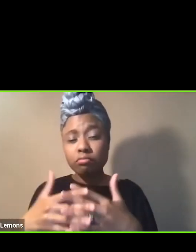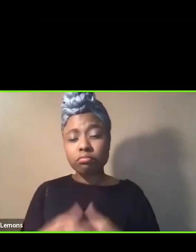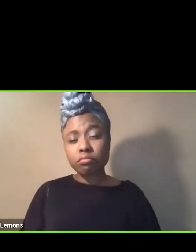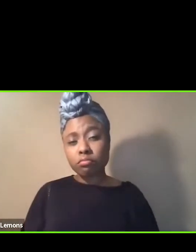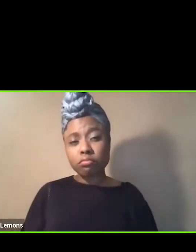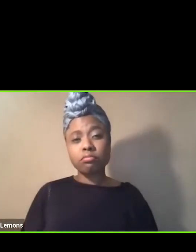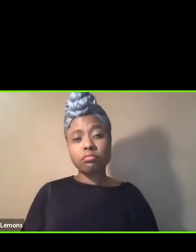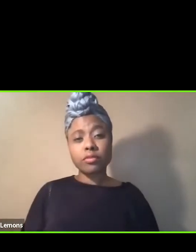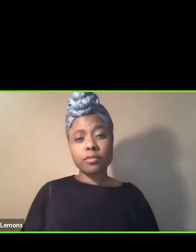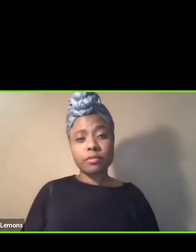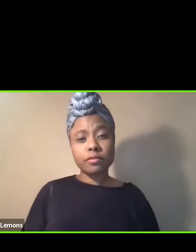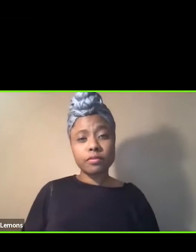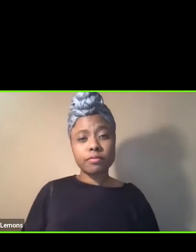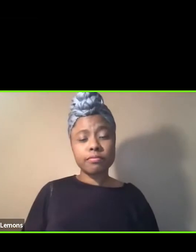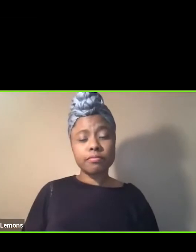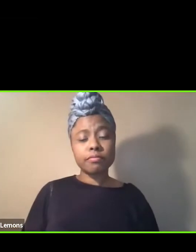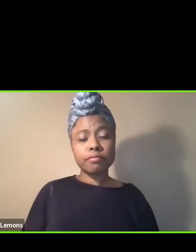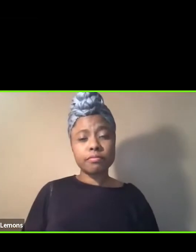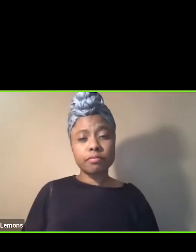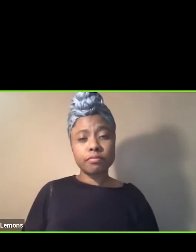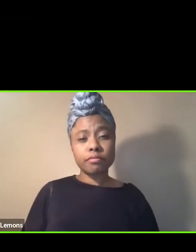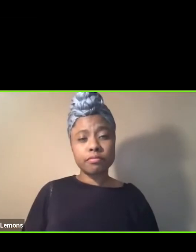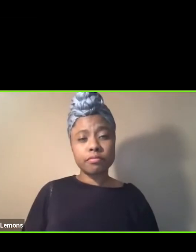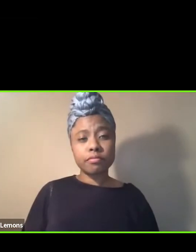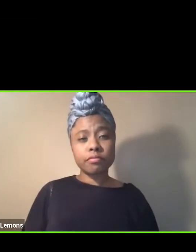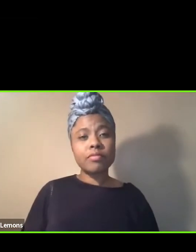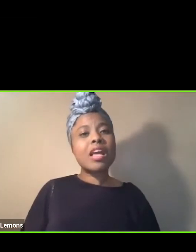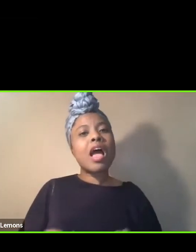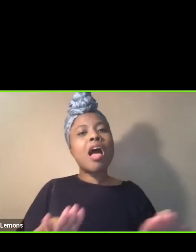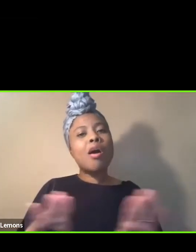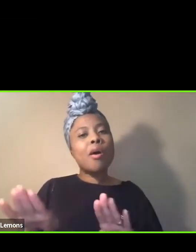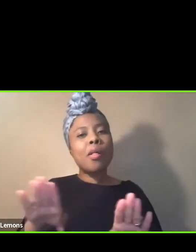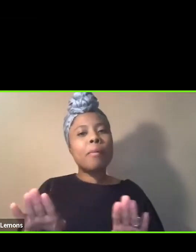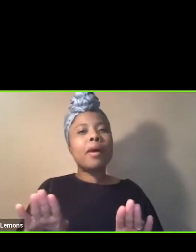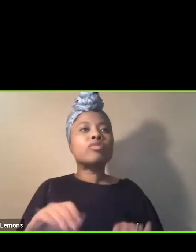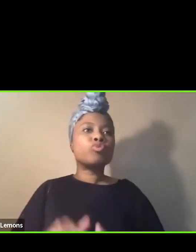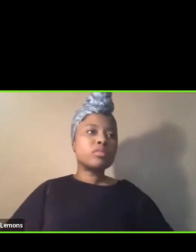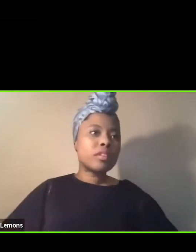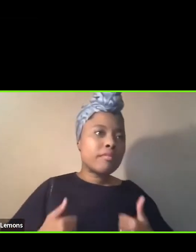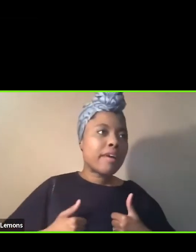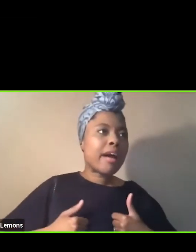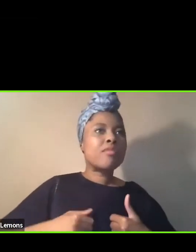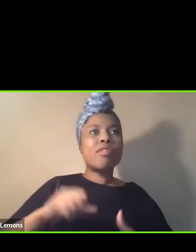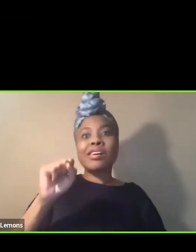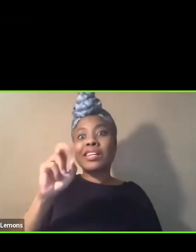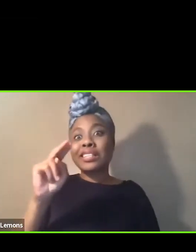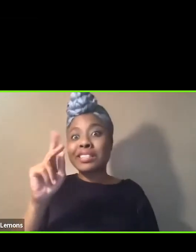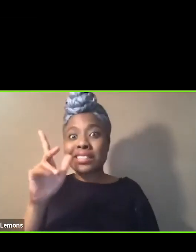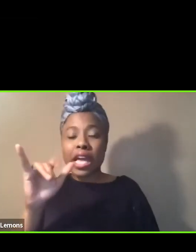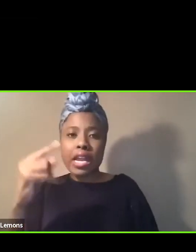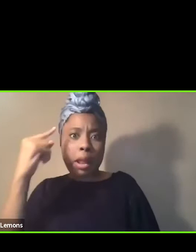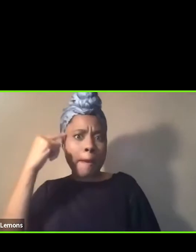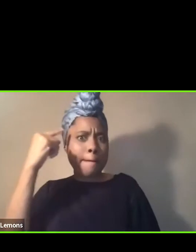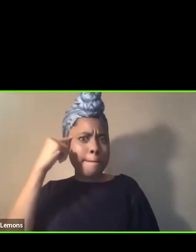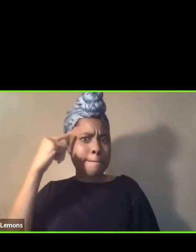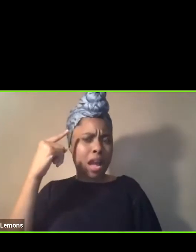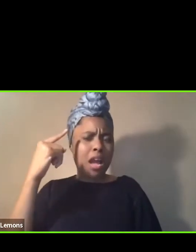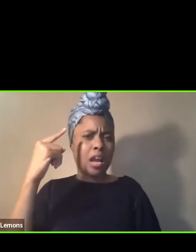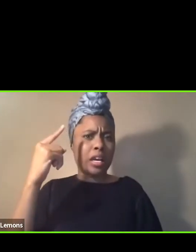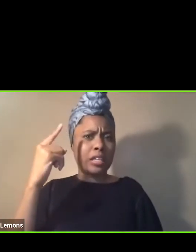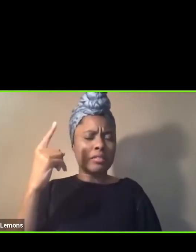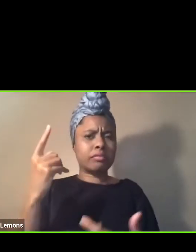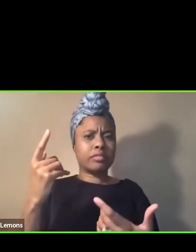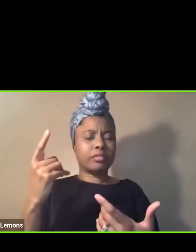you have to behave as though your survival and your sanity depends on it. That is what can make